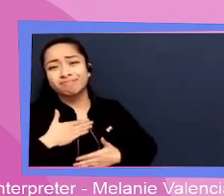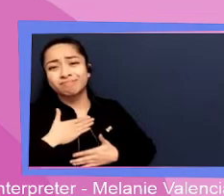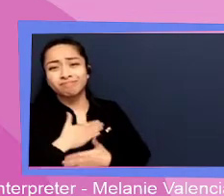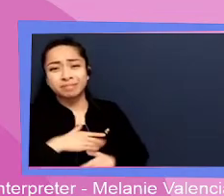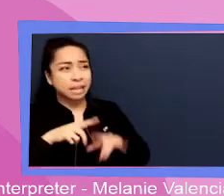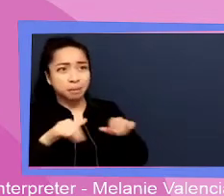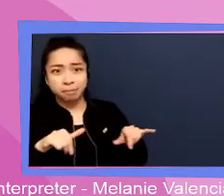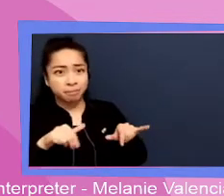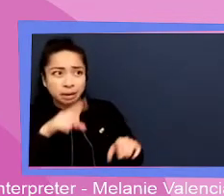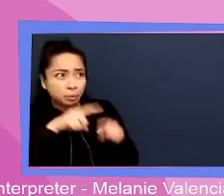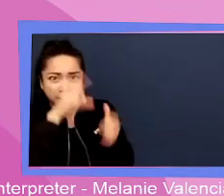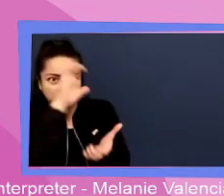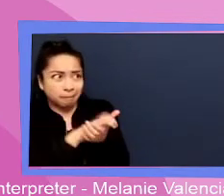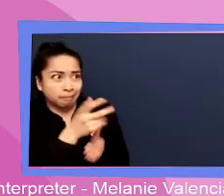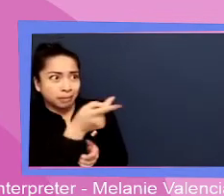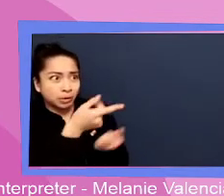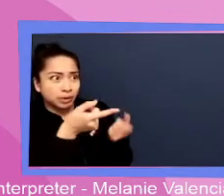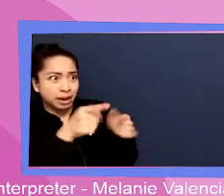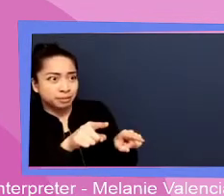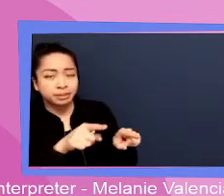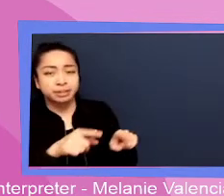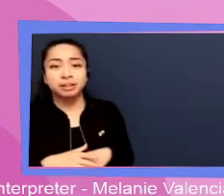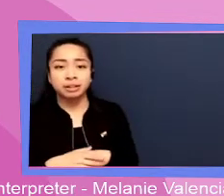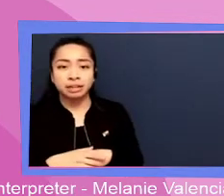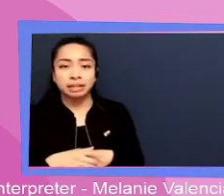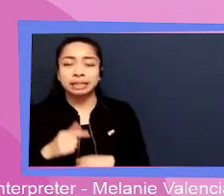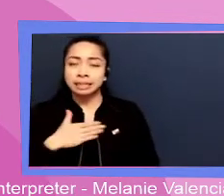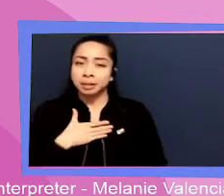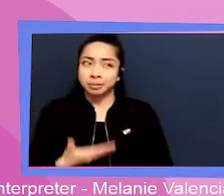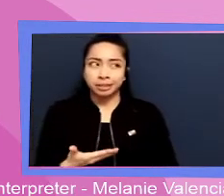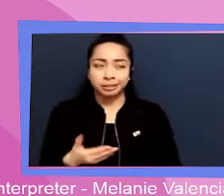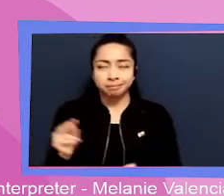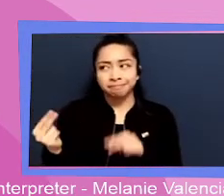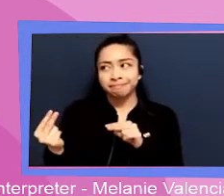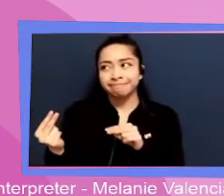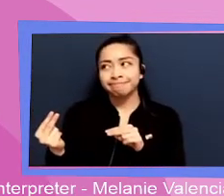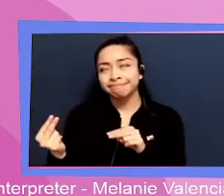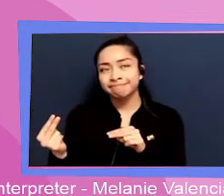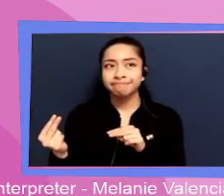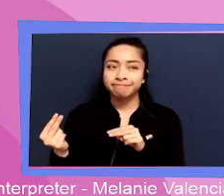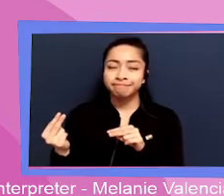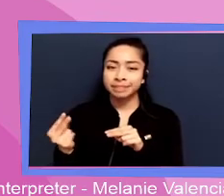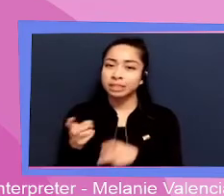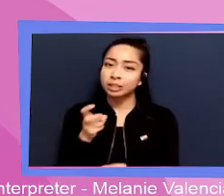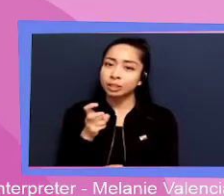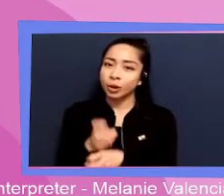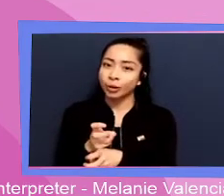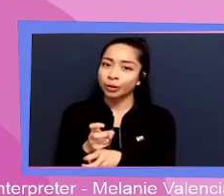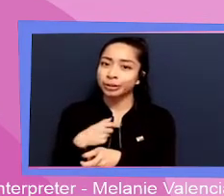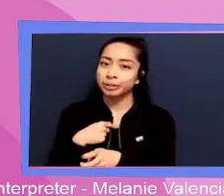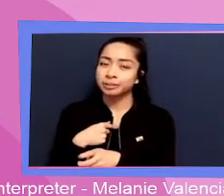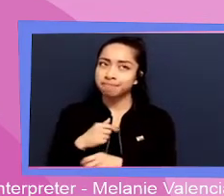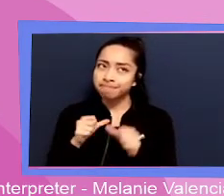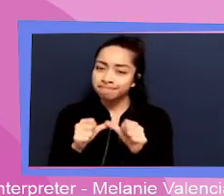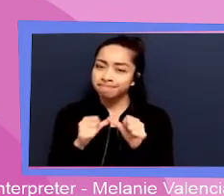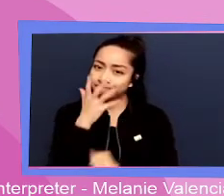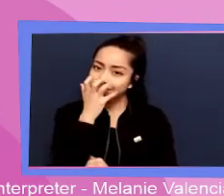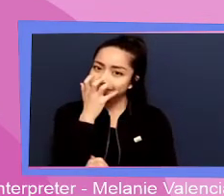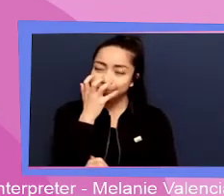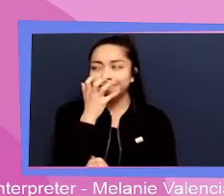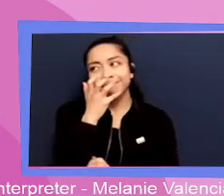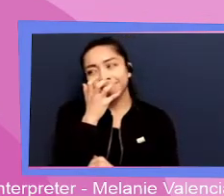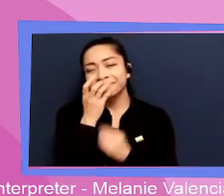and euphoria. I'll admit it was difficult for my displeasure and panic to sustain itself in the face of her surprising